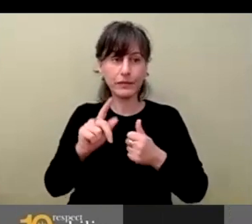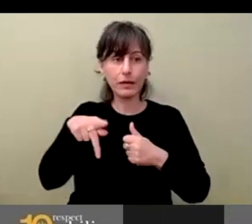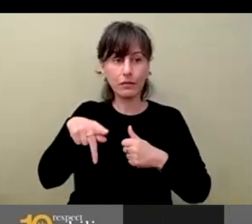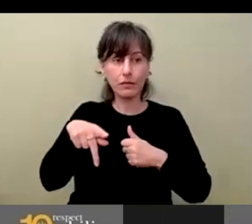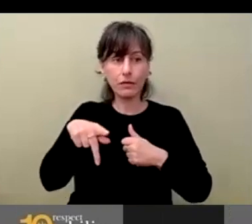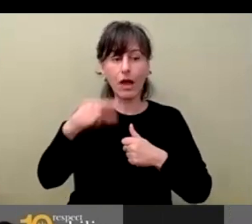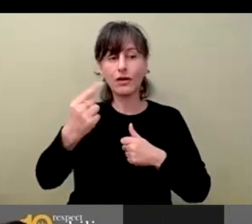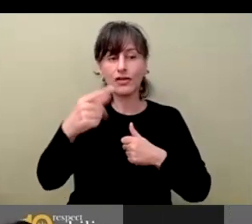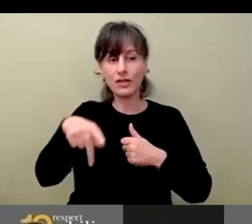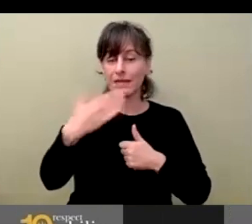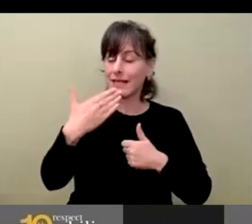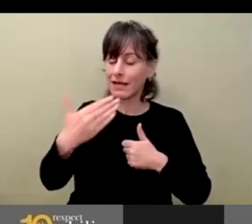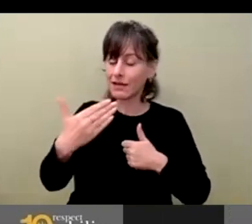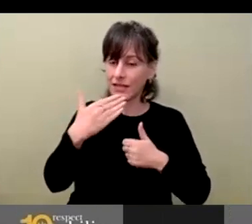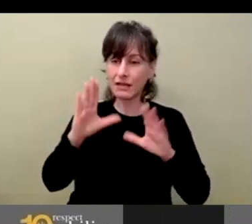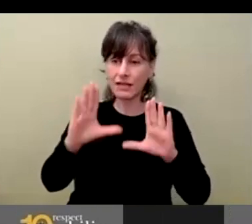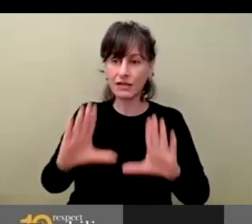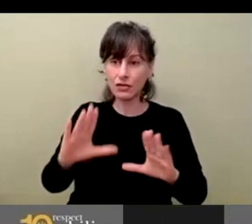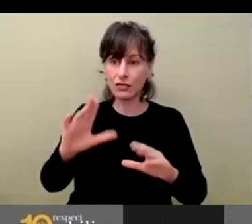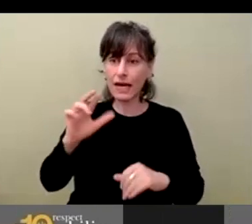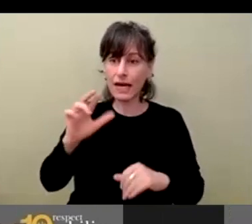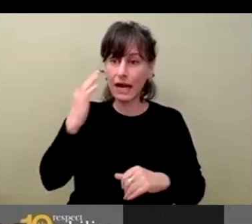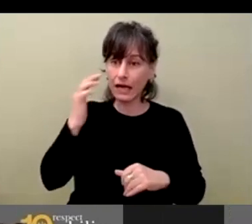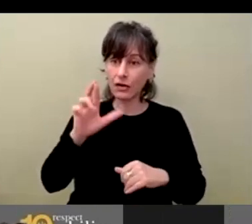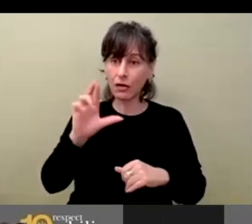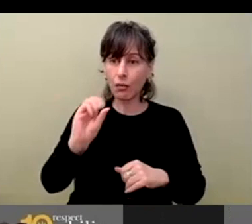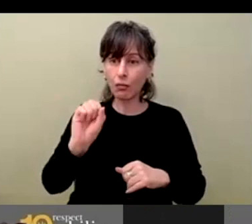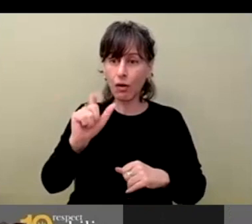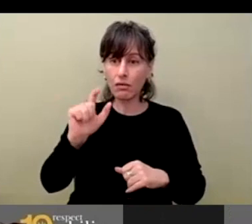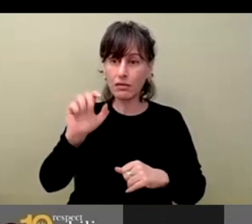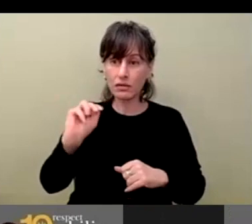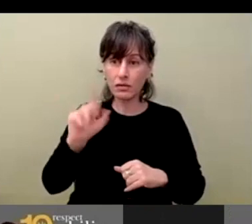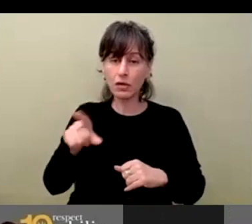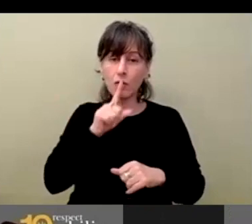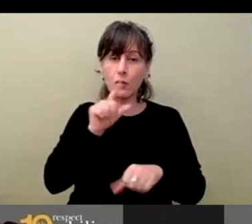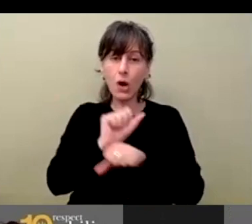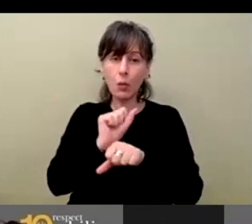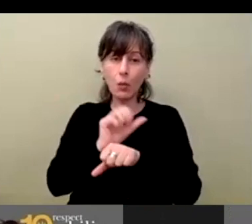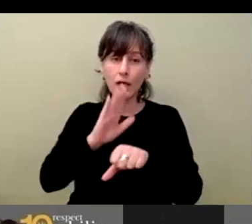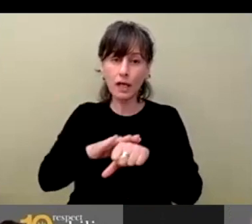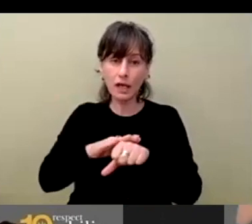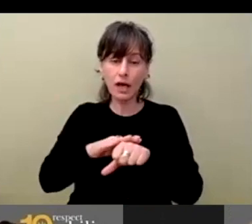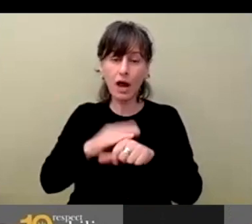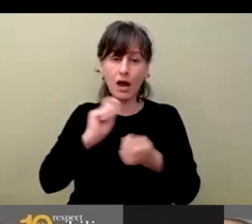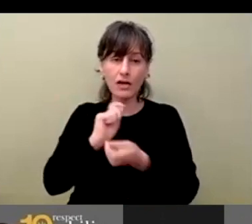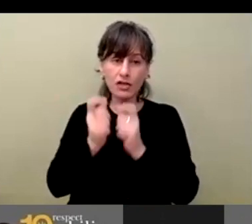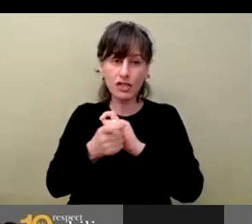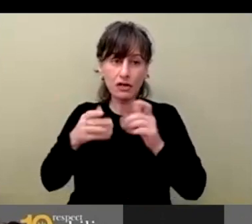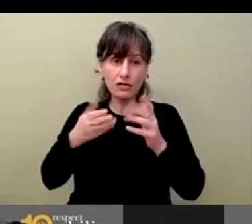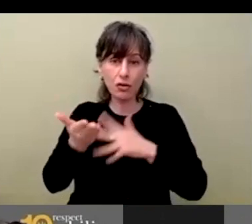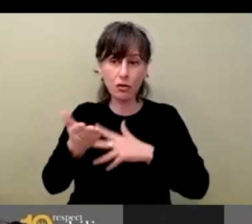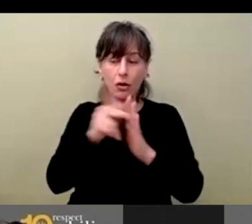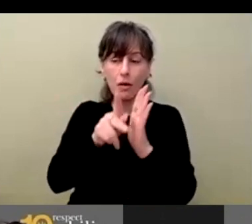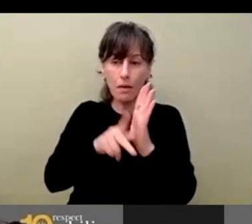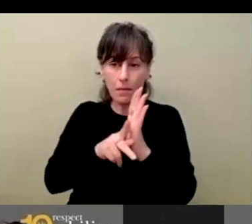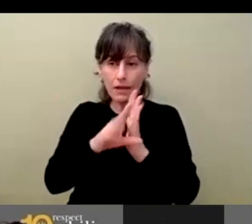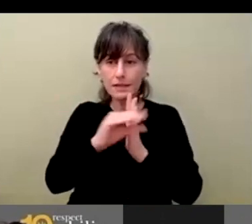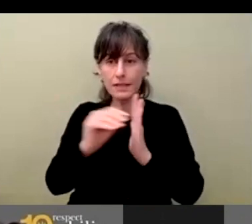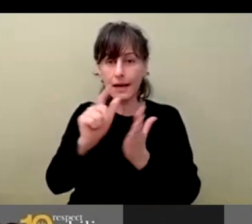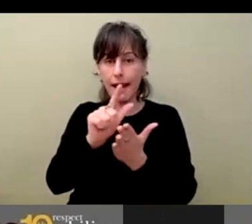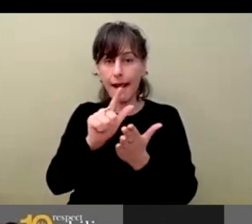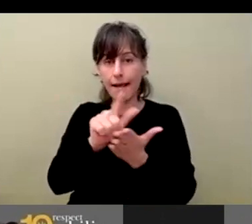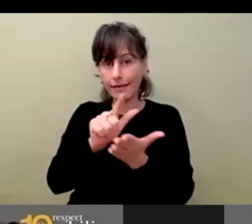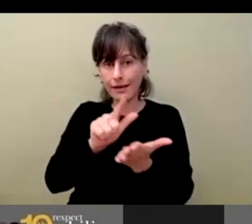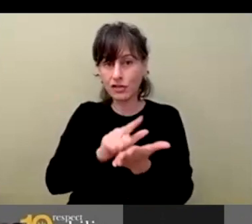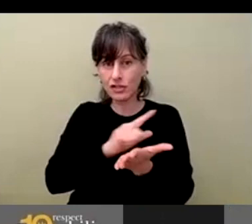that. And I know that Rostam, you are, working on affecting change through policy and legislation, and the current work that you're doing as part of our